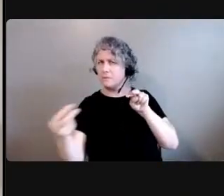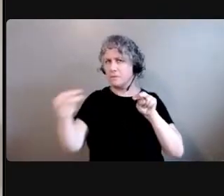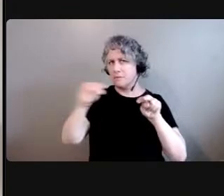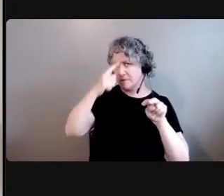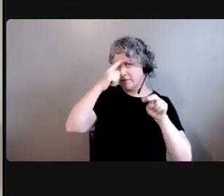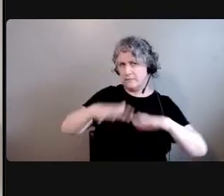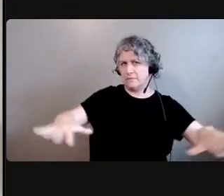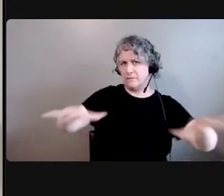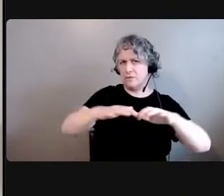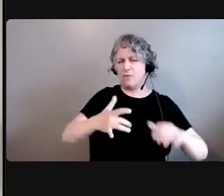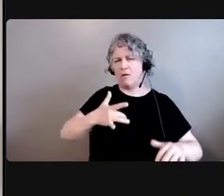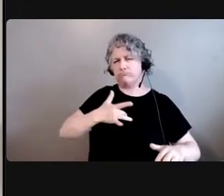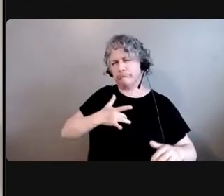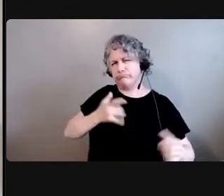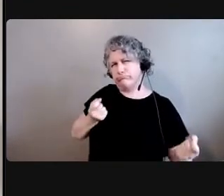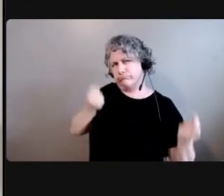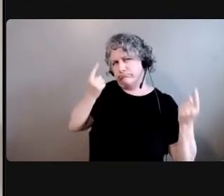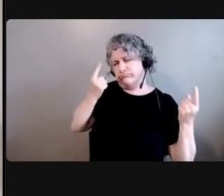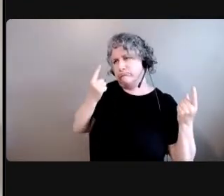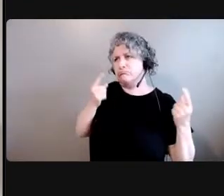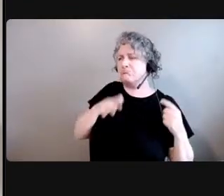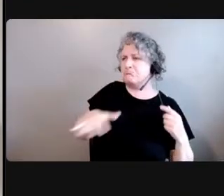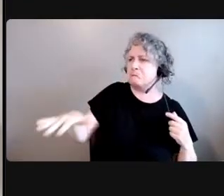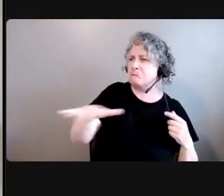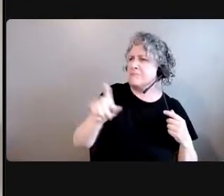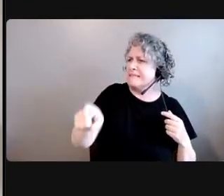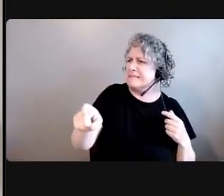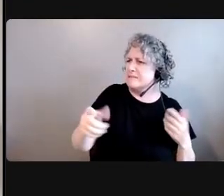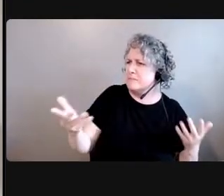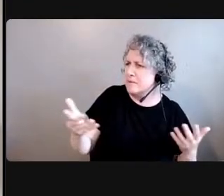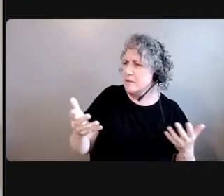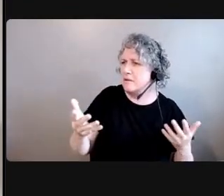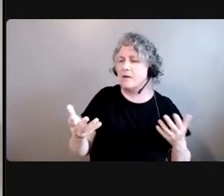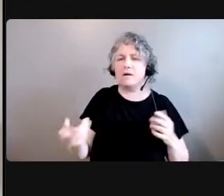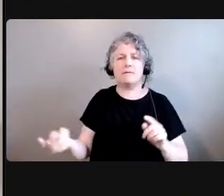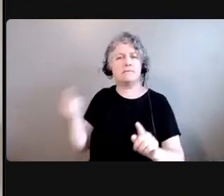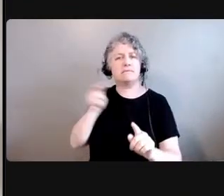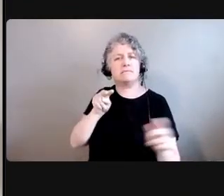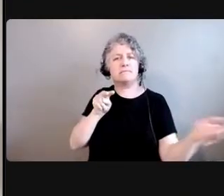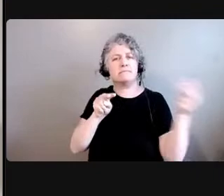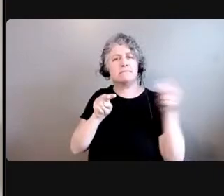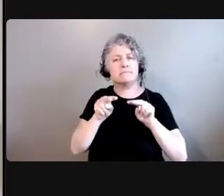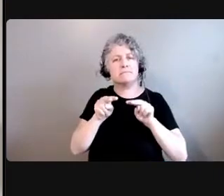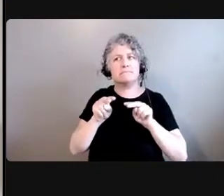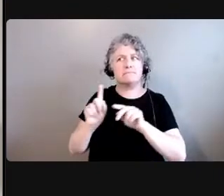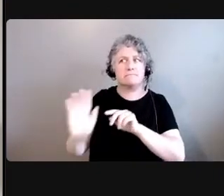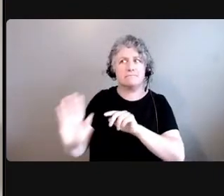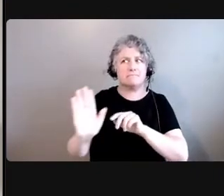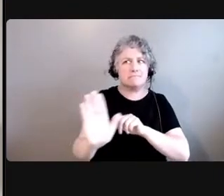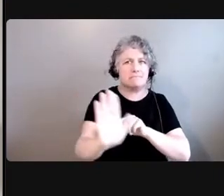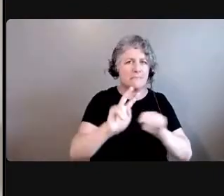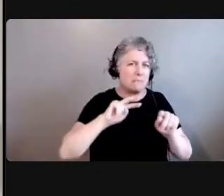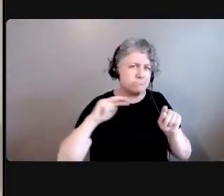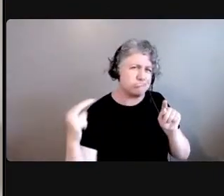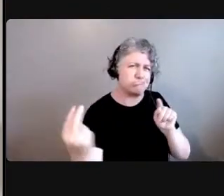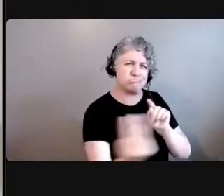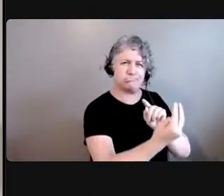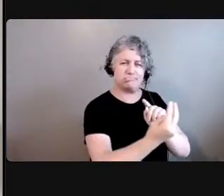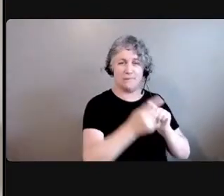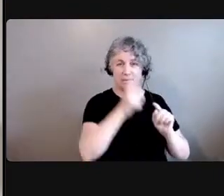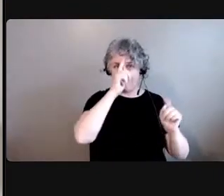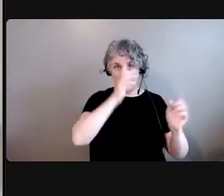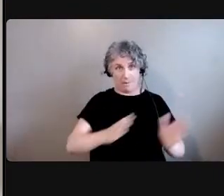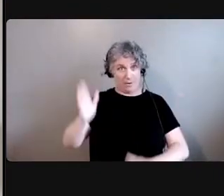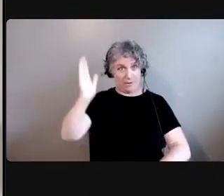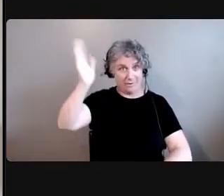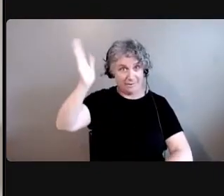with empathy and putting ourselves in the frame of reference of others. In preparing for this, I was asked